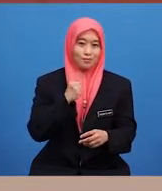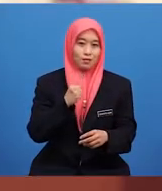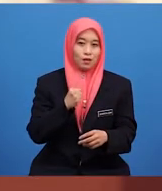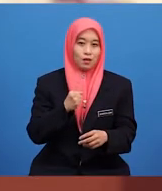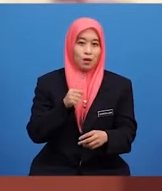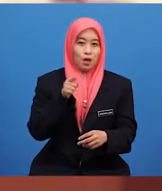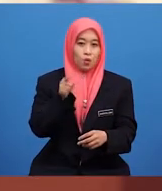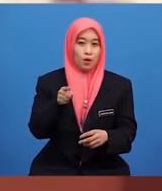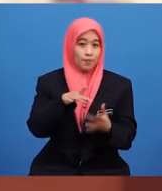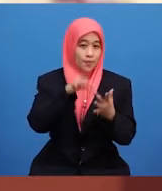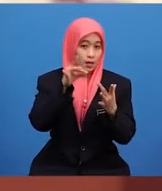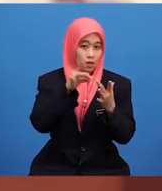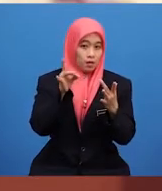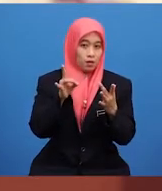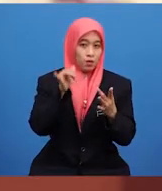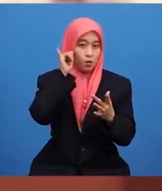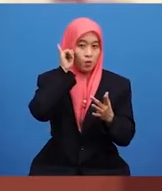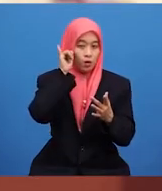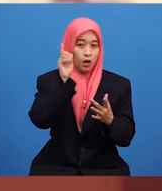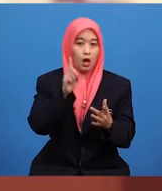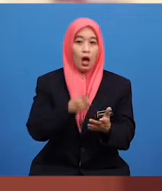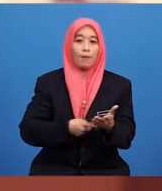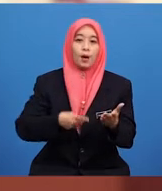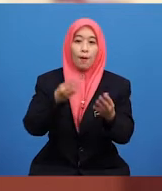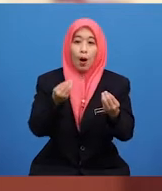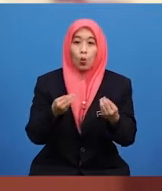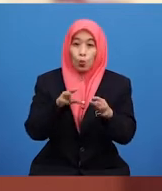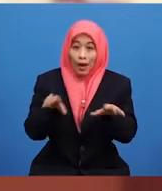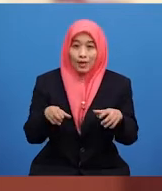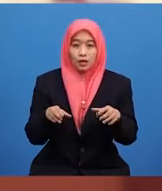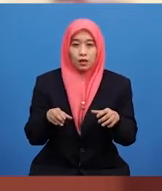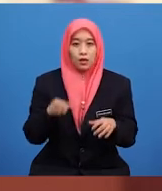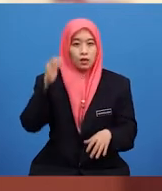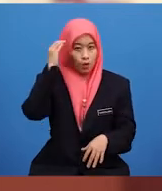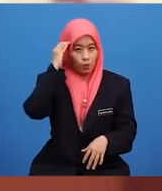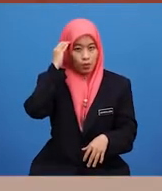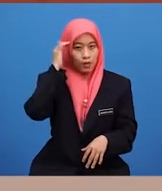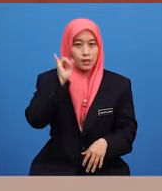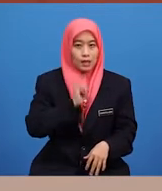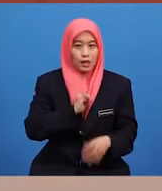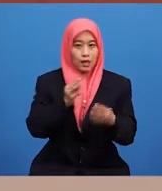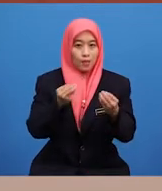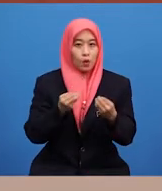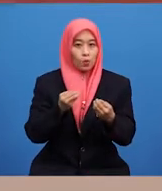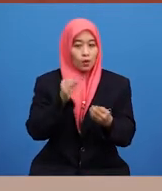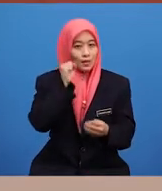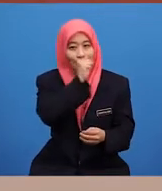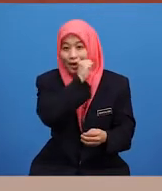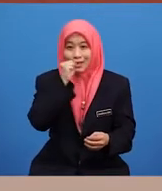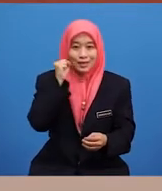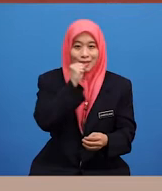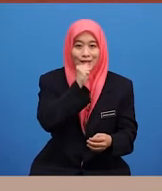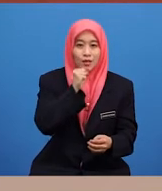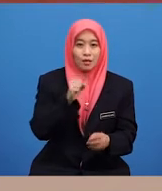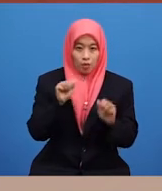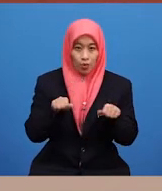do? I know. I want to chant again. Can we? Well, sure, Yolo. Of